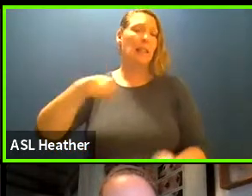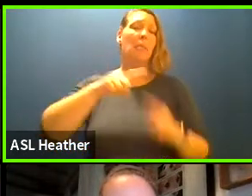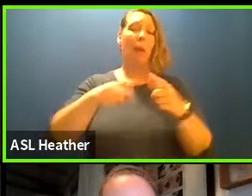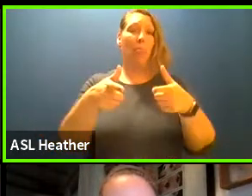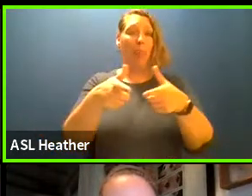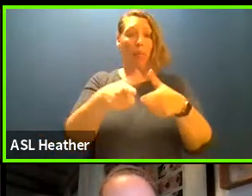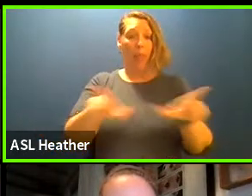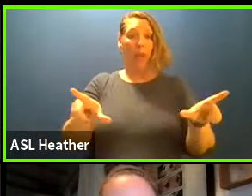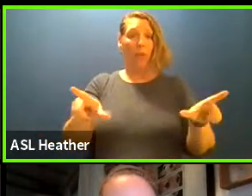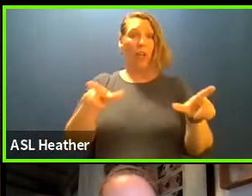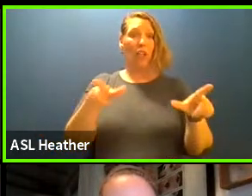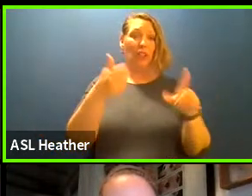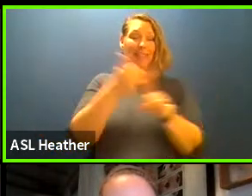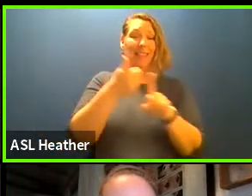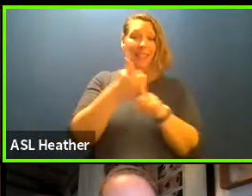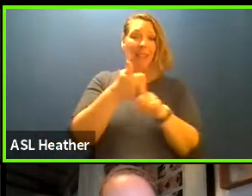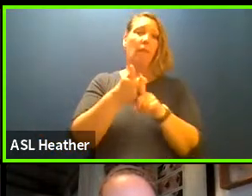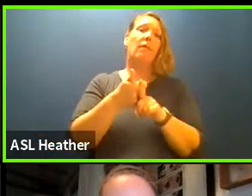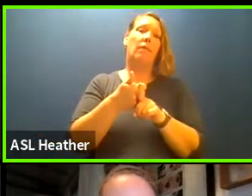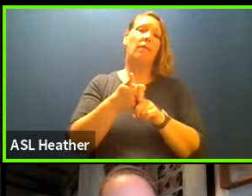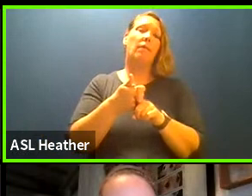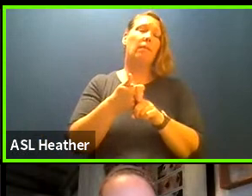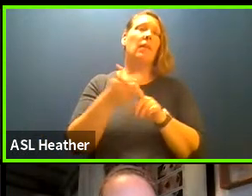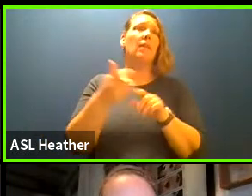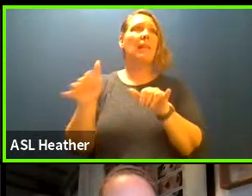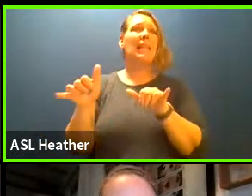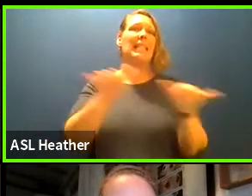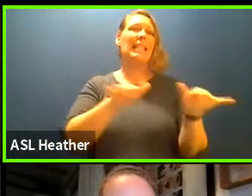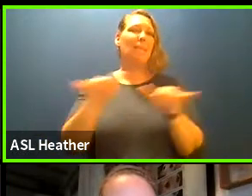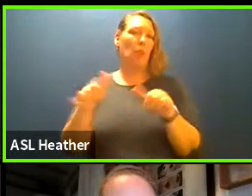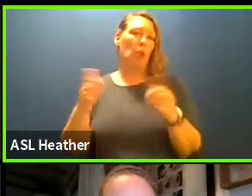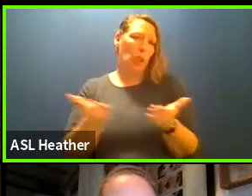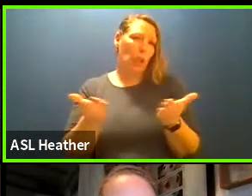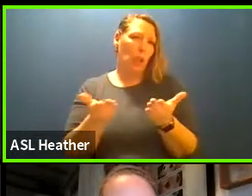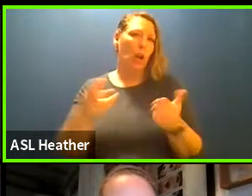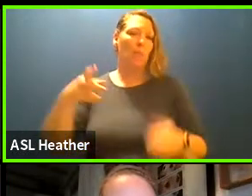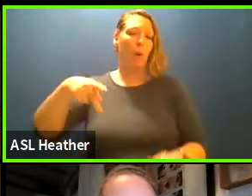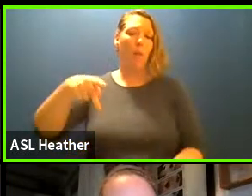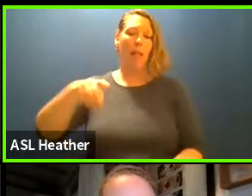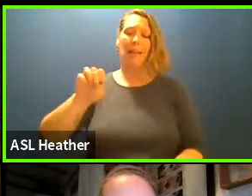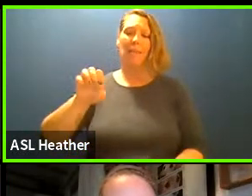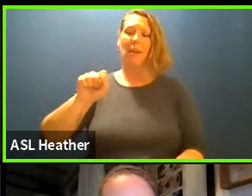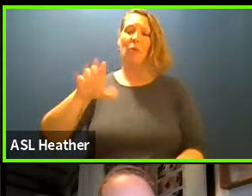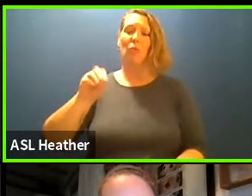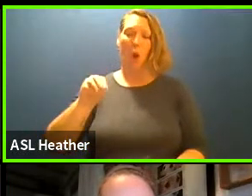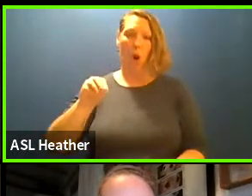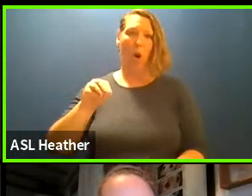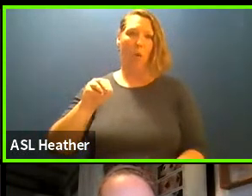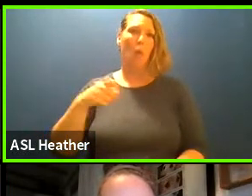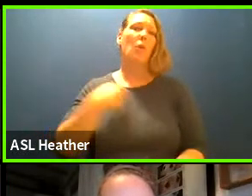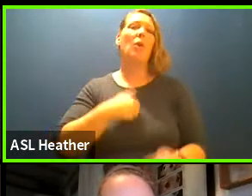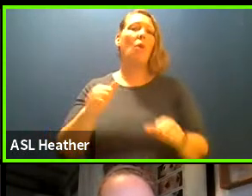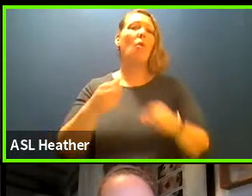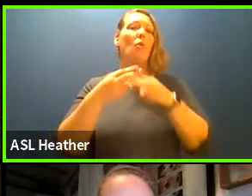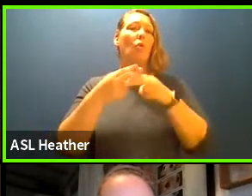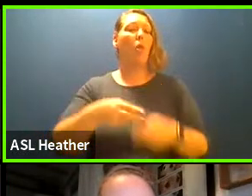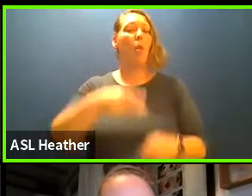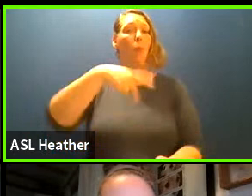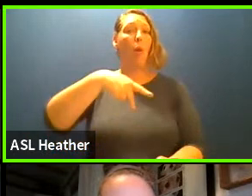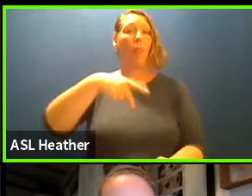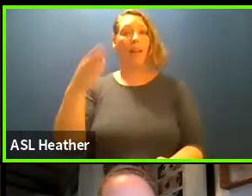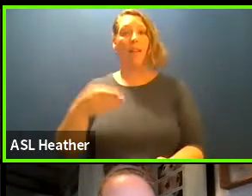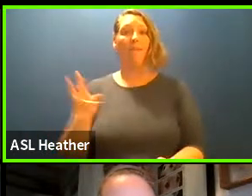is pretty similar here, the Portland Metro region, I think we probably could start calling it the Portland